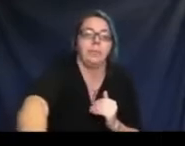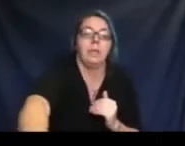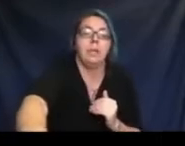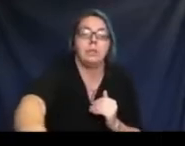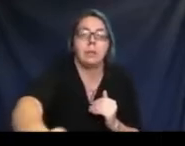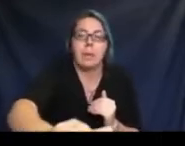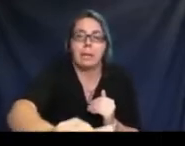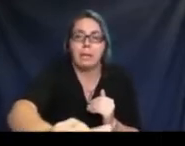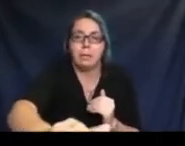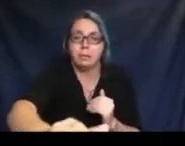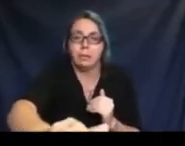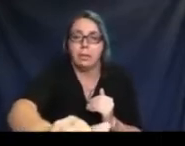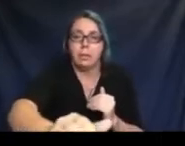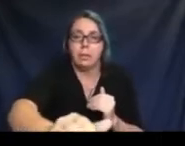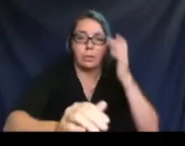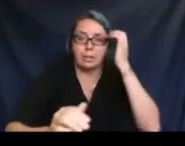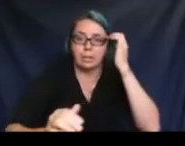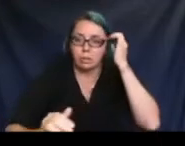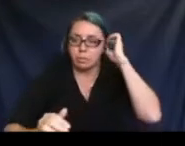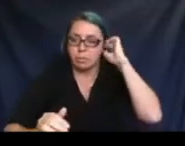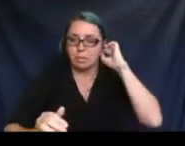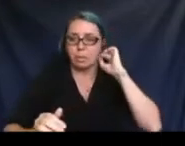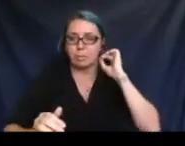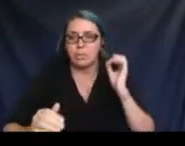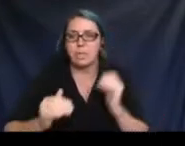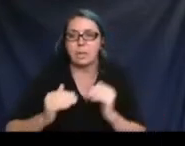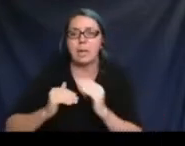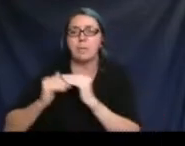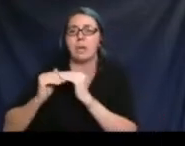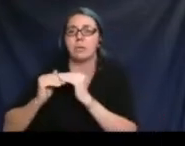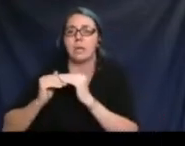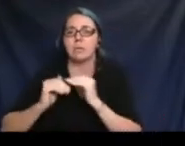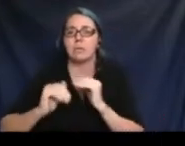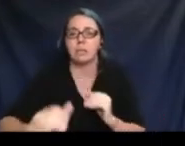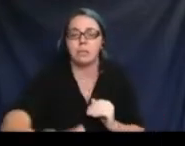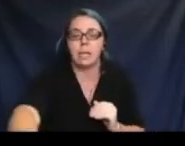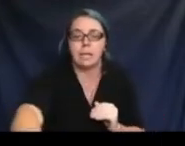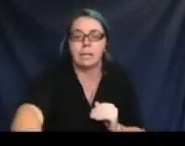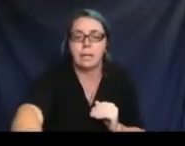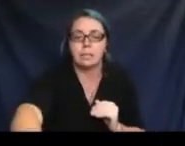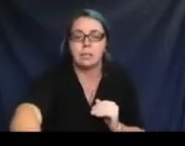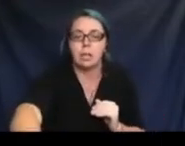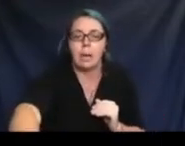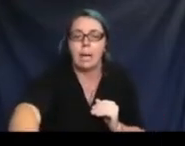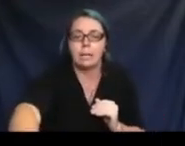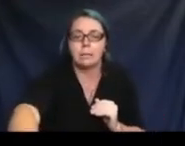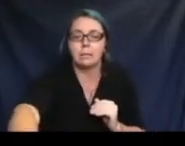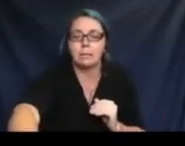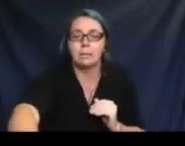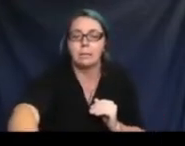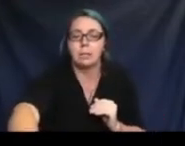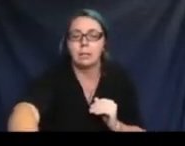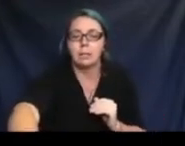not. Sorry, Rebecca. Yeah. Sorry, the interpreter's just interrupting. You said it went up to $100,000 and as low